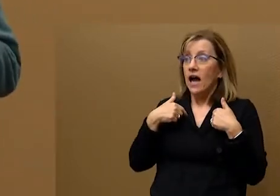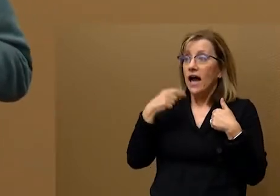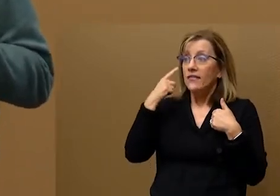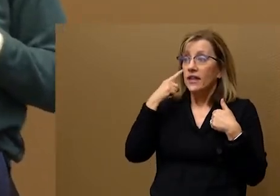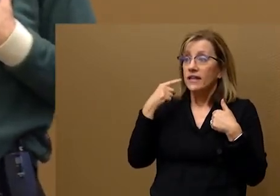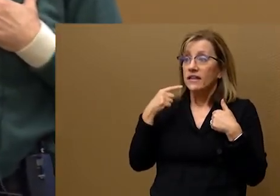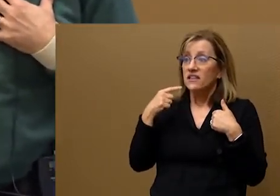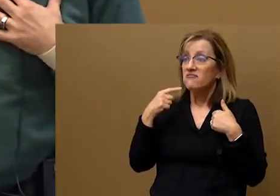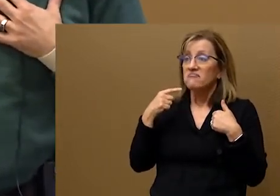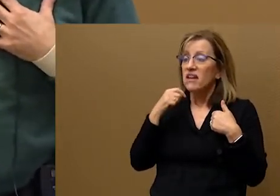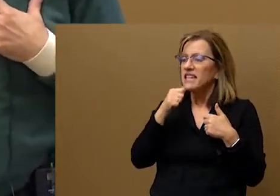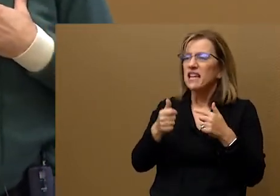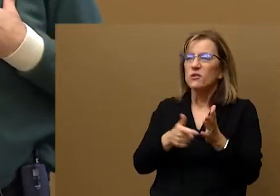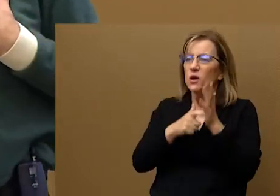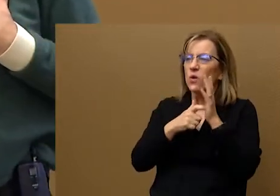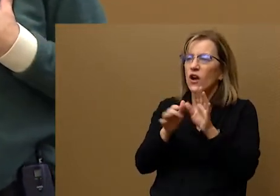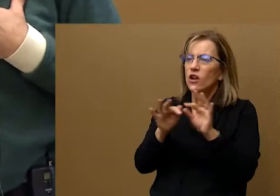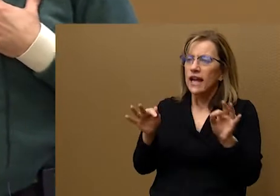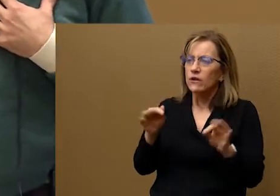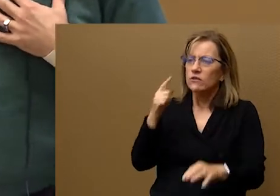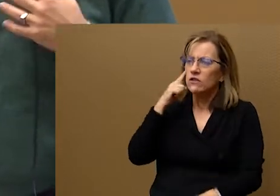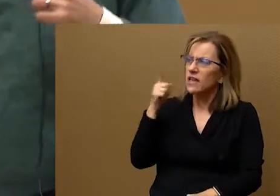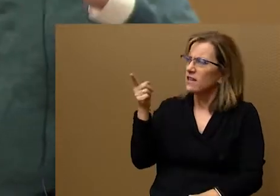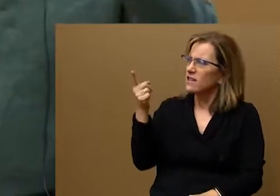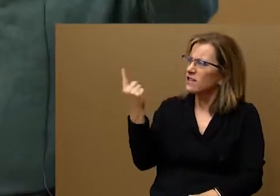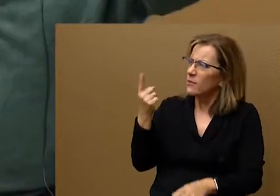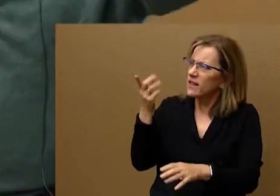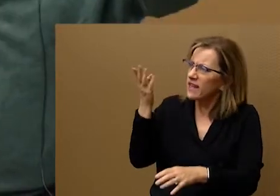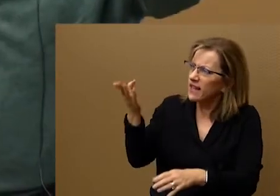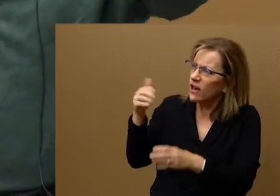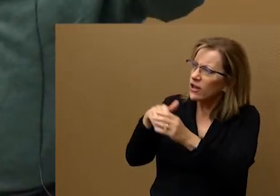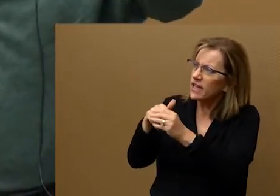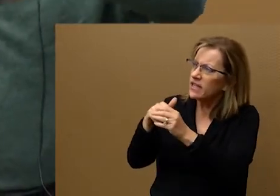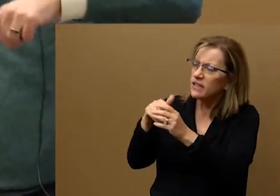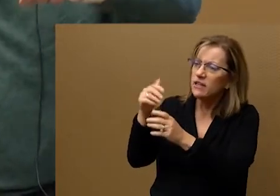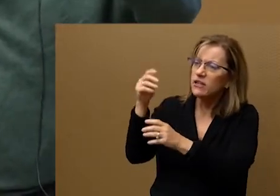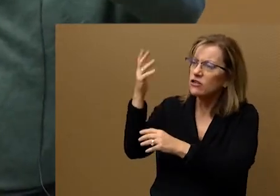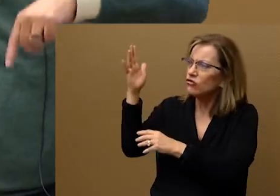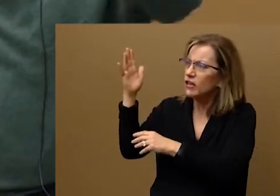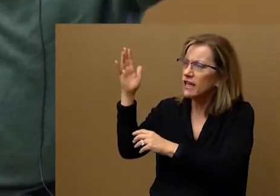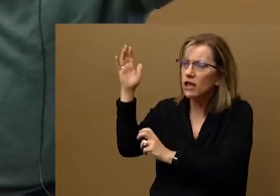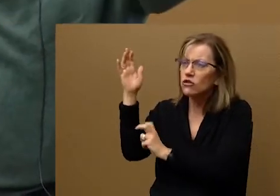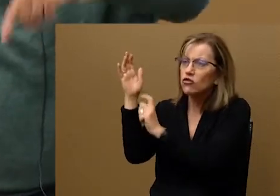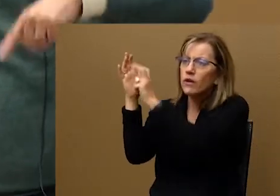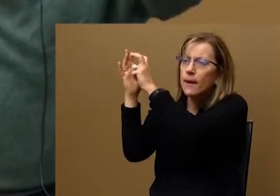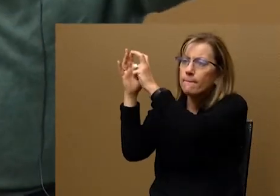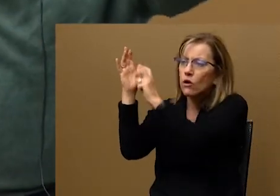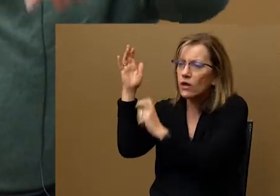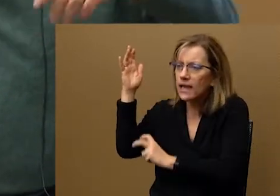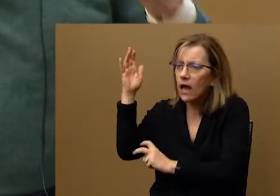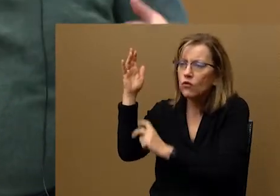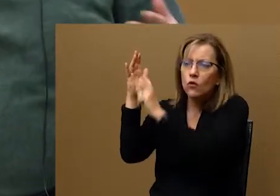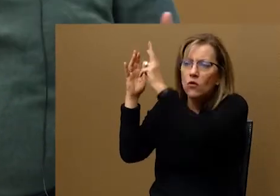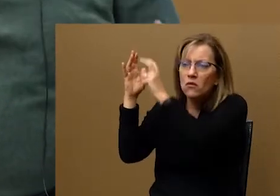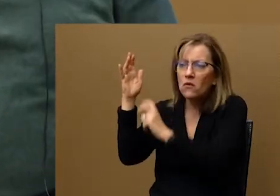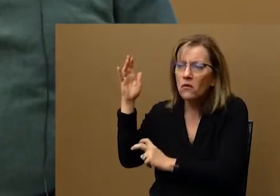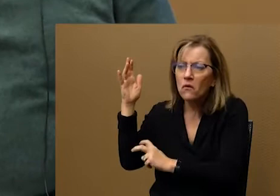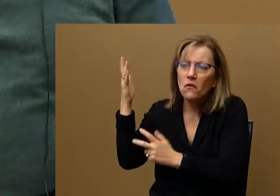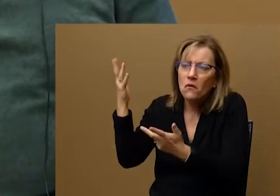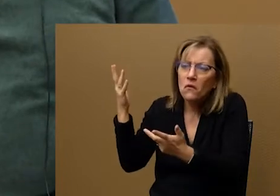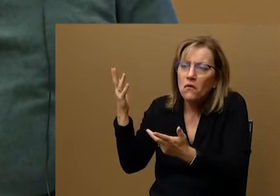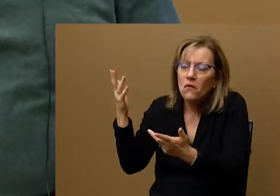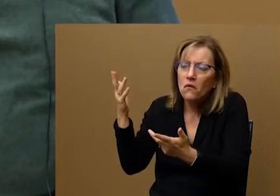think it doesn't require language to think about there's something there, it's in the tree, it's moving around, it's going up, it's going down. That doesn't